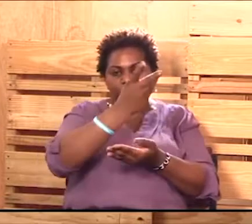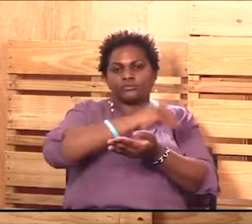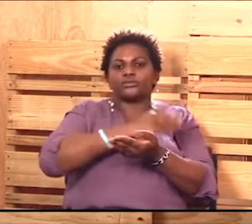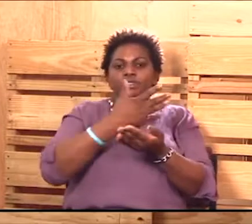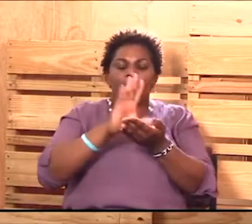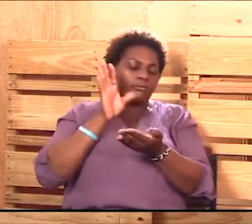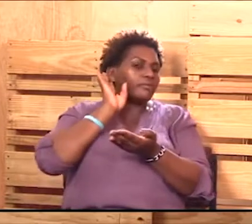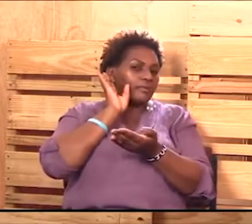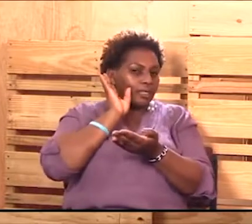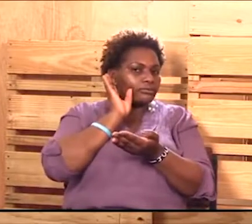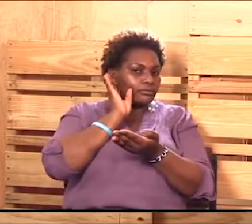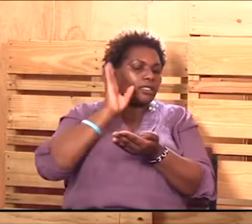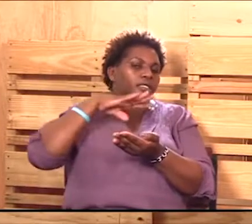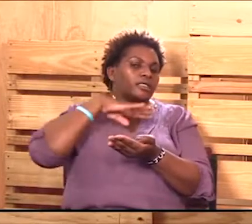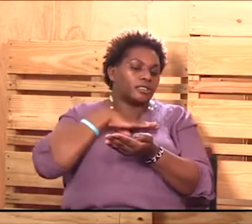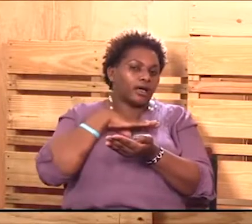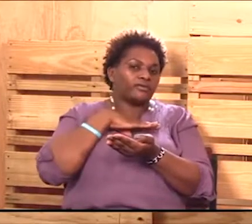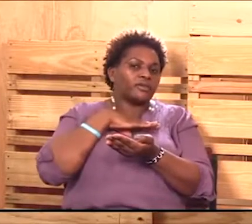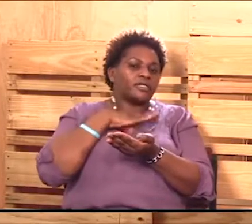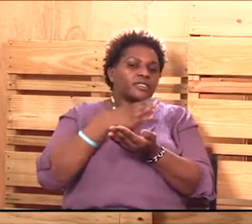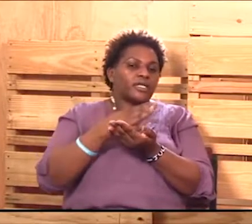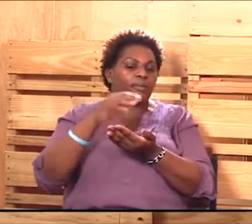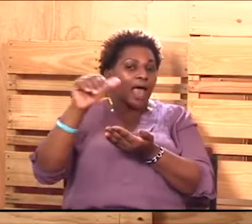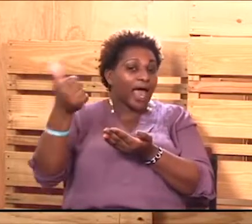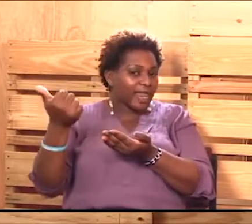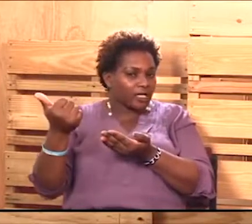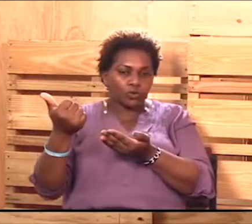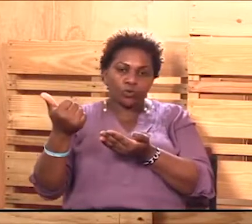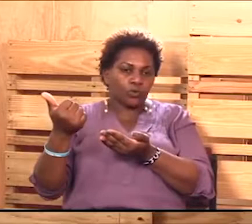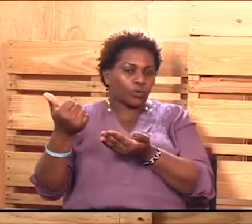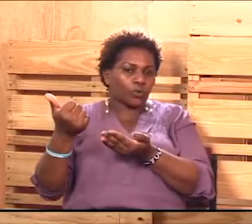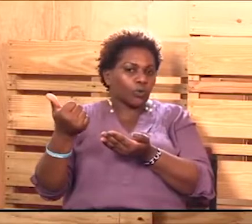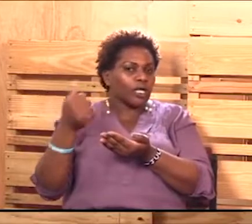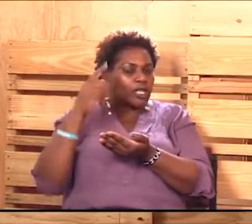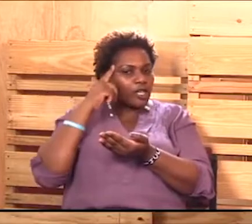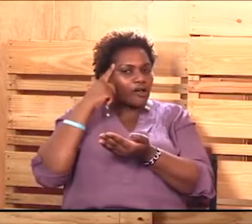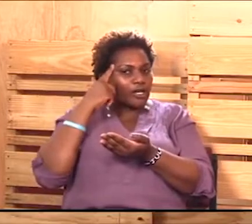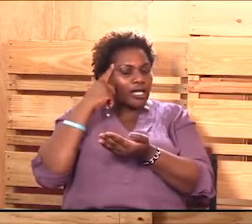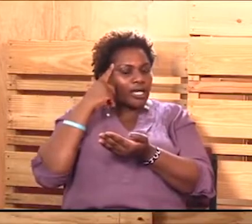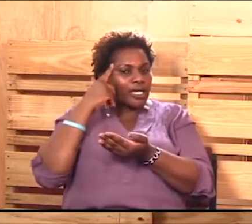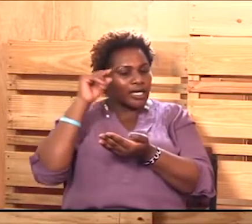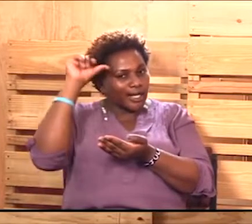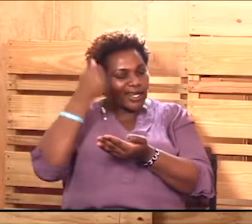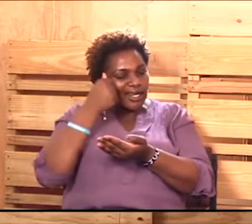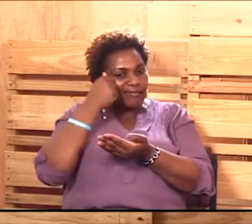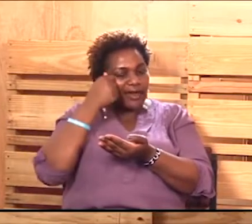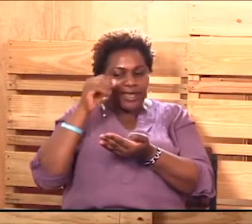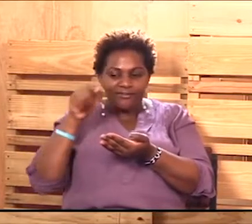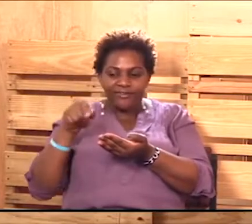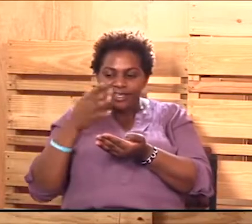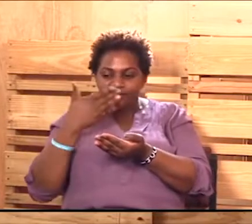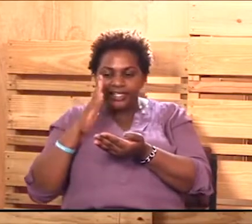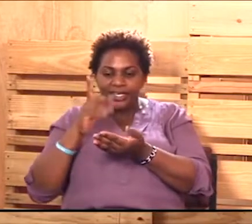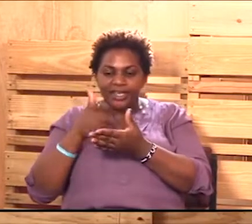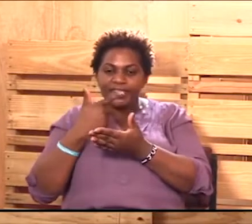them obeyed and collected enough for the day. But some of them decided they were clever. And so they